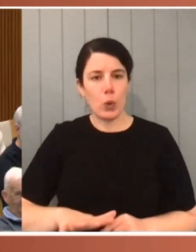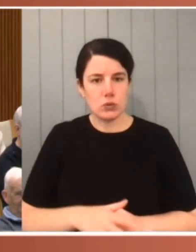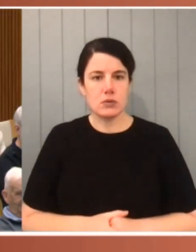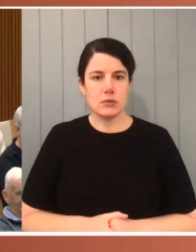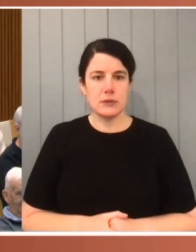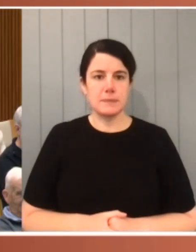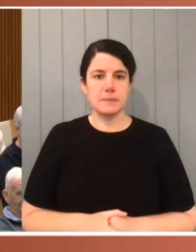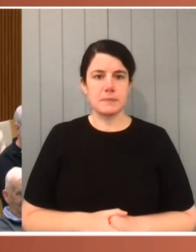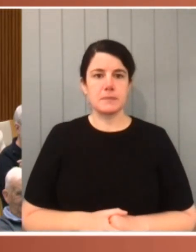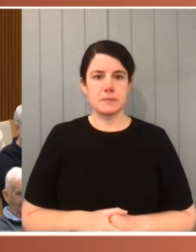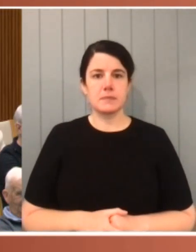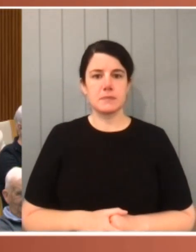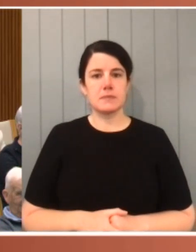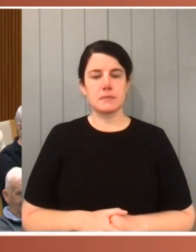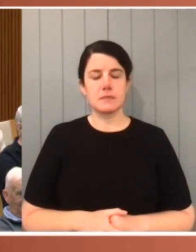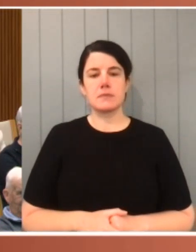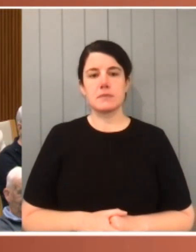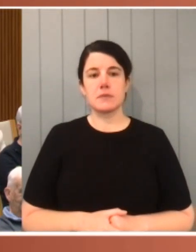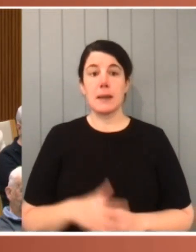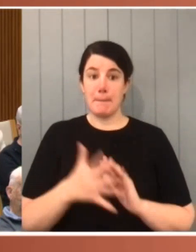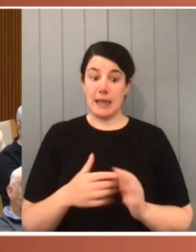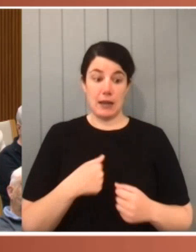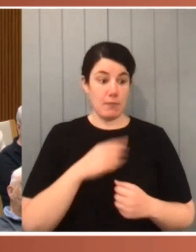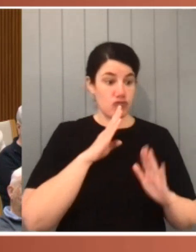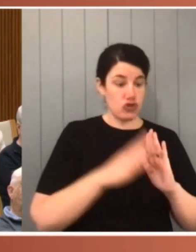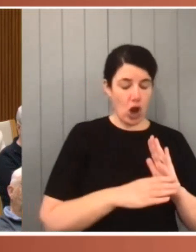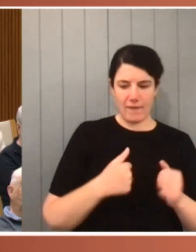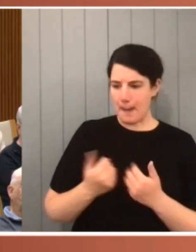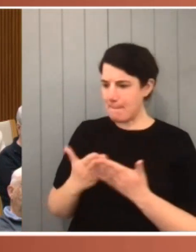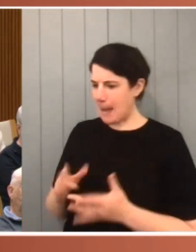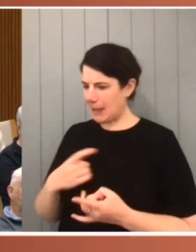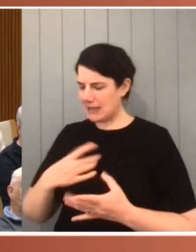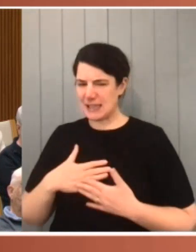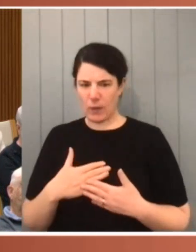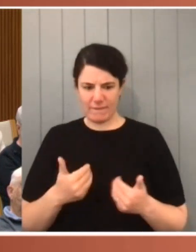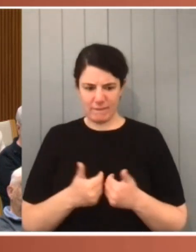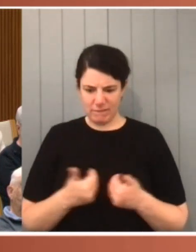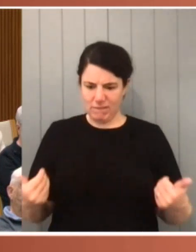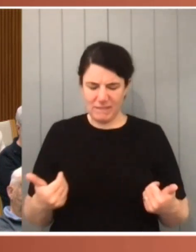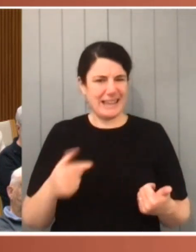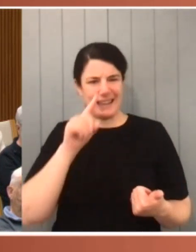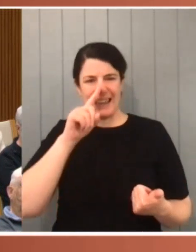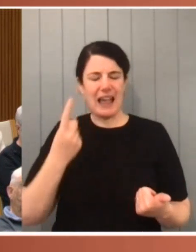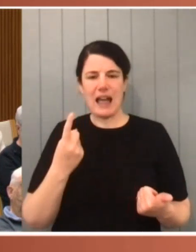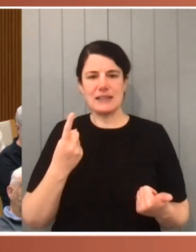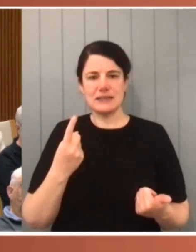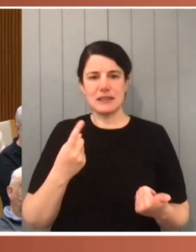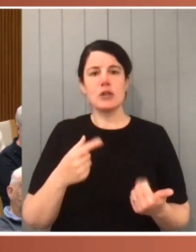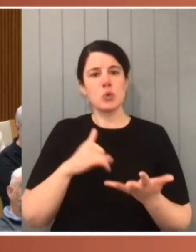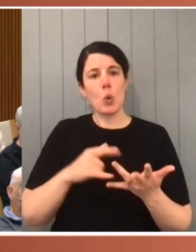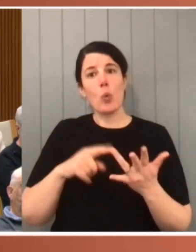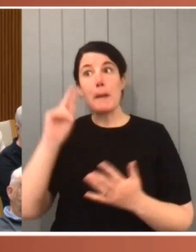you to divide your private self from your public self, not to set aside your beliefs, your religious beliefs, when you are participating in political